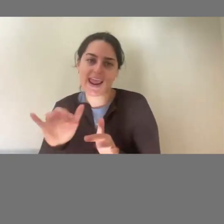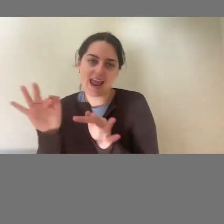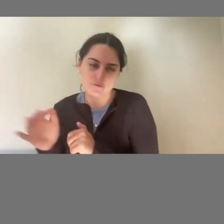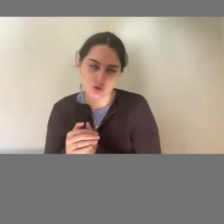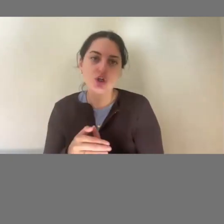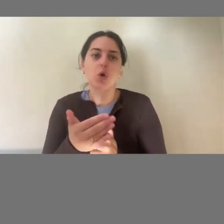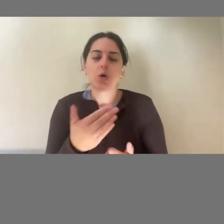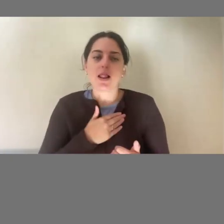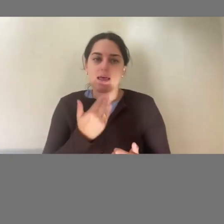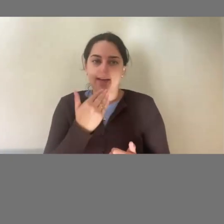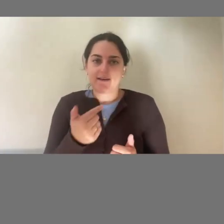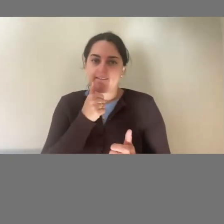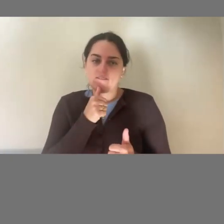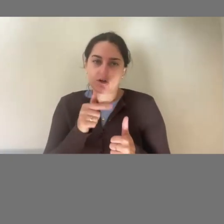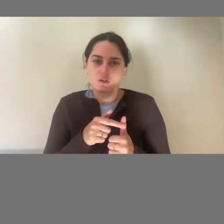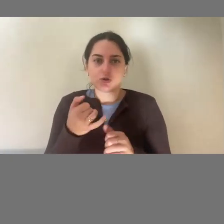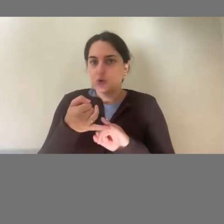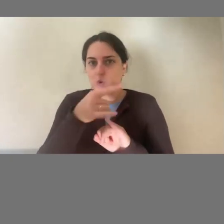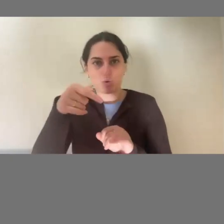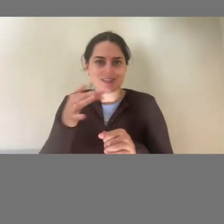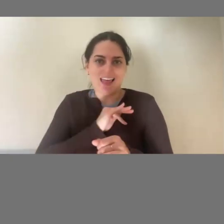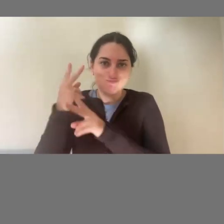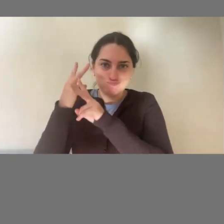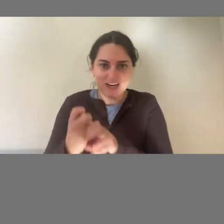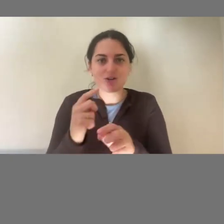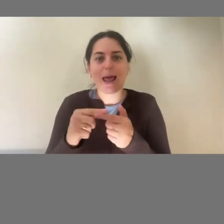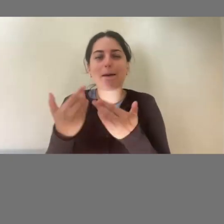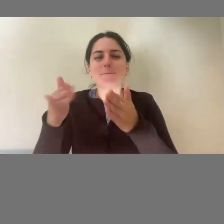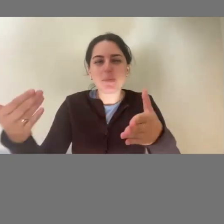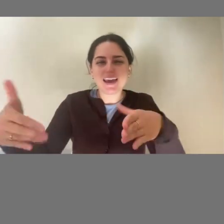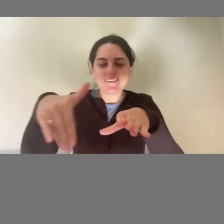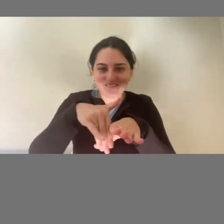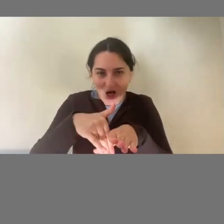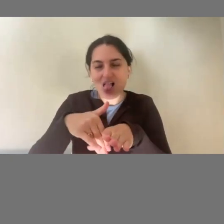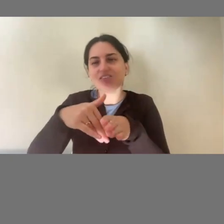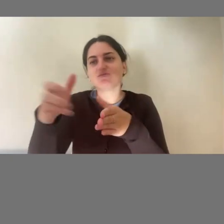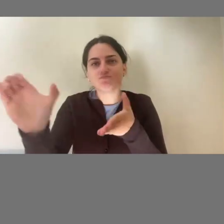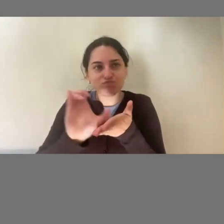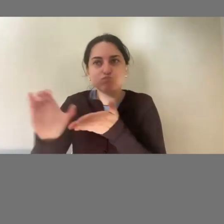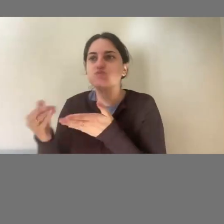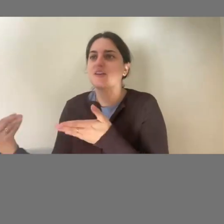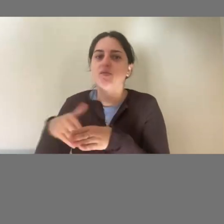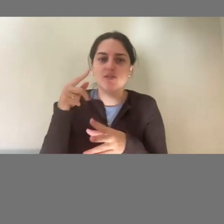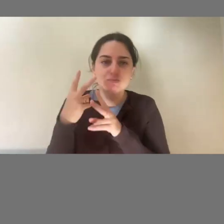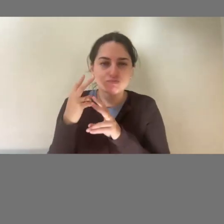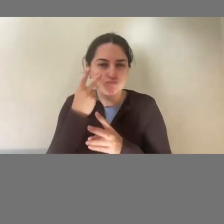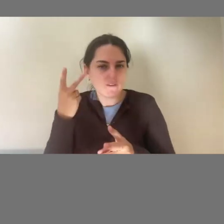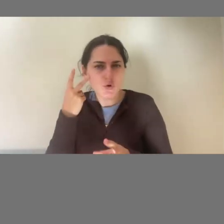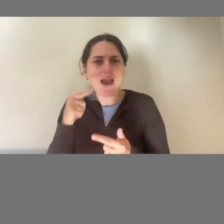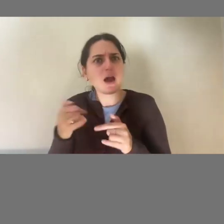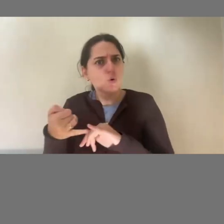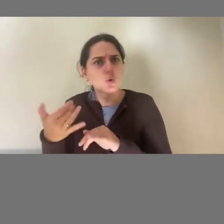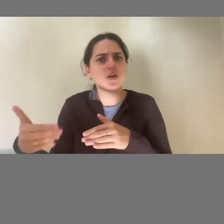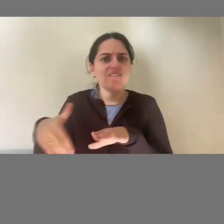So we'd like to thank first and foremost all of the research participants and public involvement contributors who took part in these reviews, but also those who took part in the